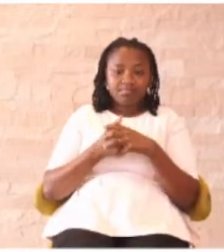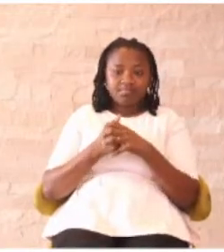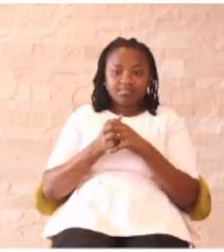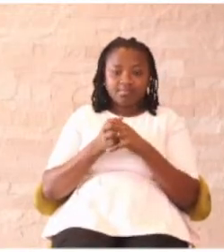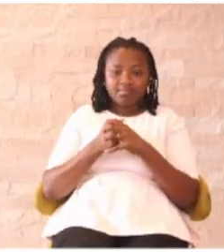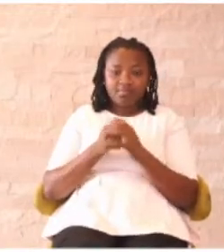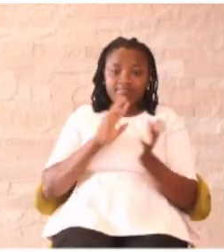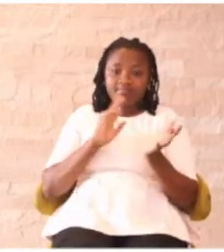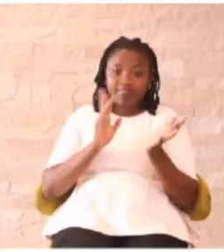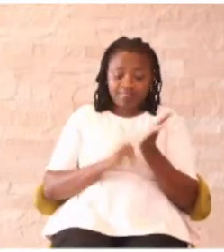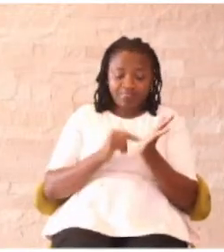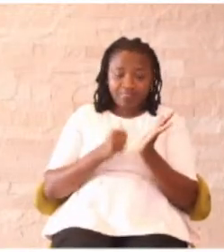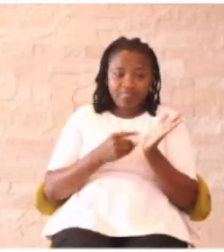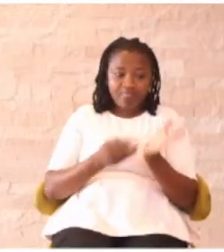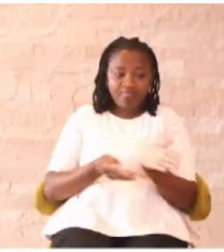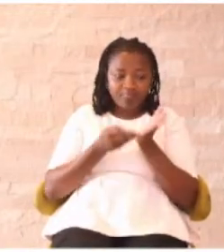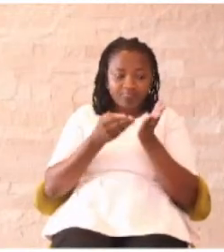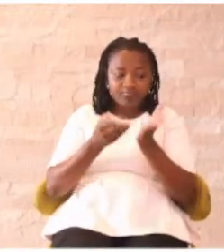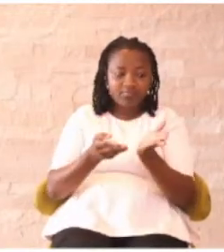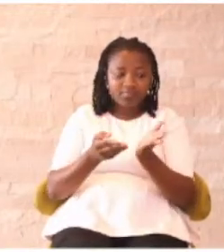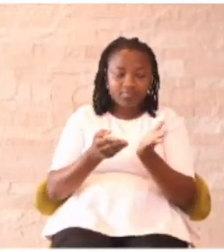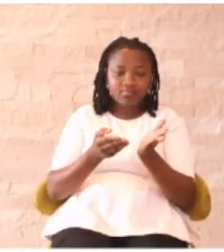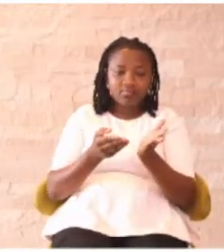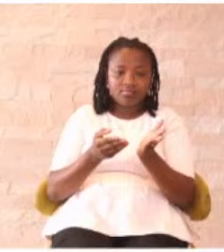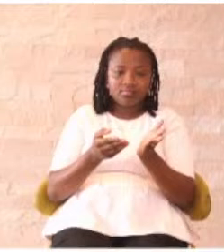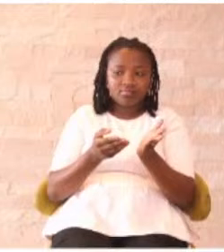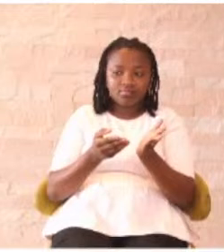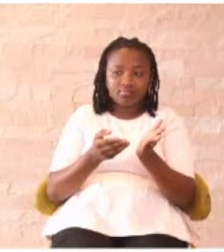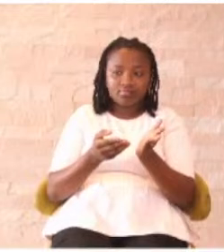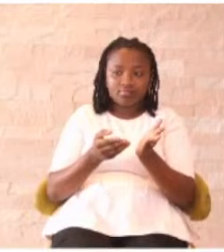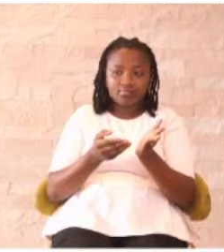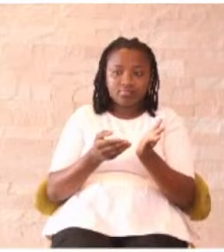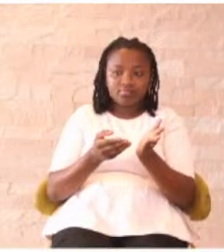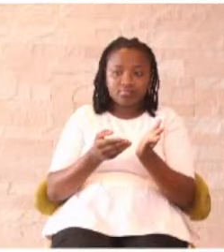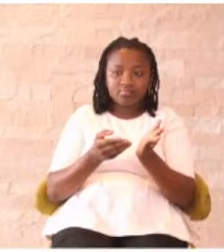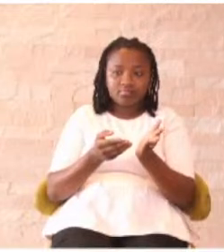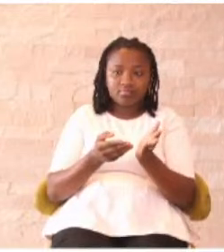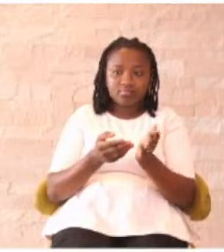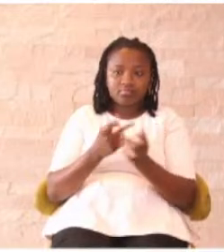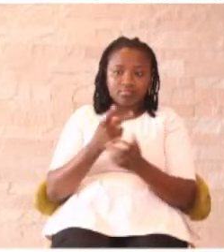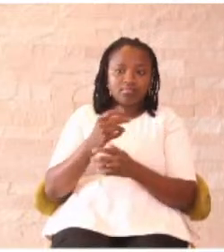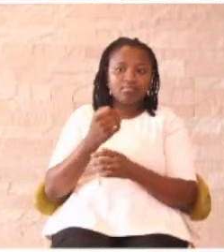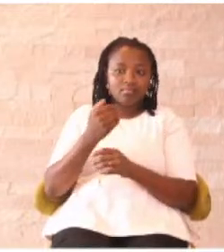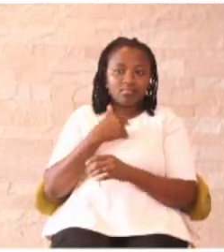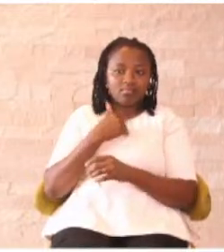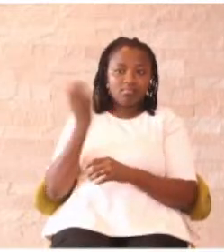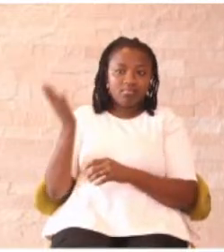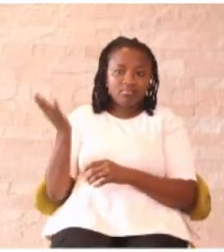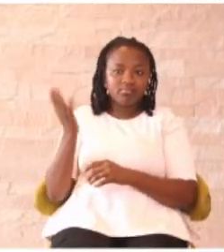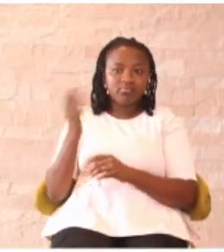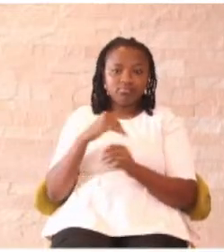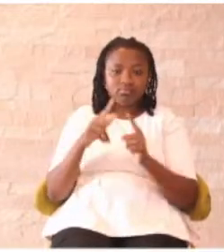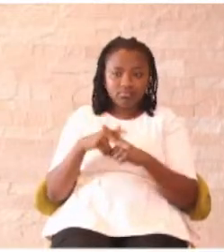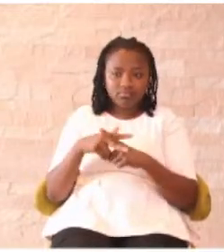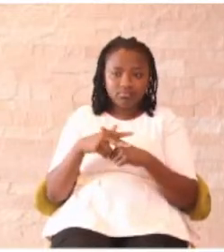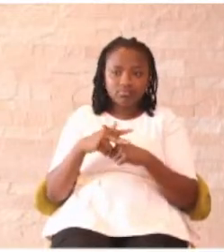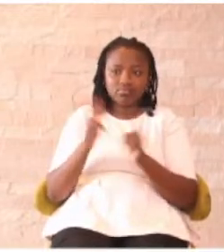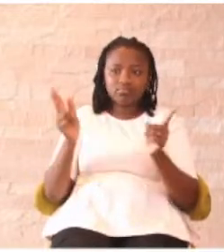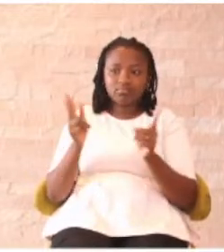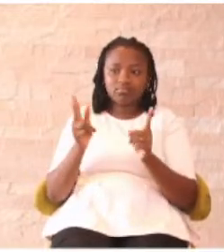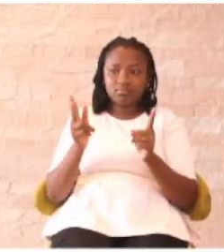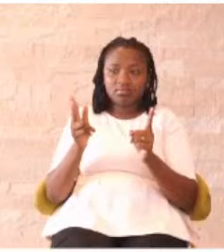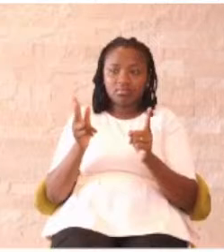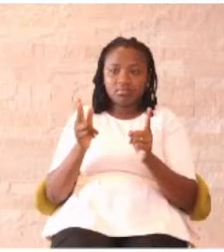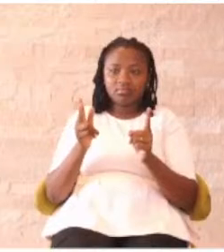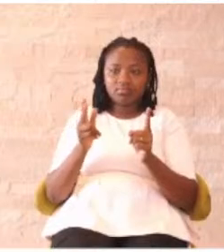presented at EWDNA's event. Election Board of Ethiopia have commissioned a